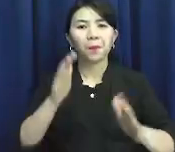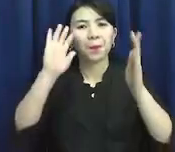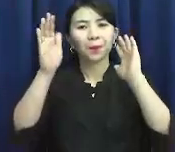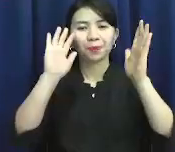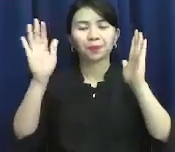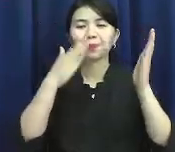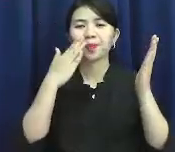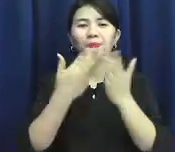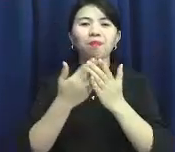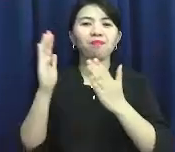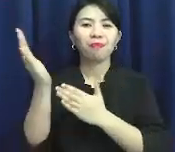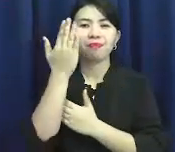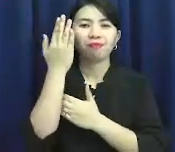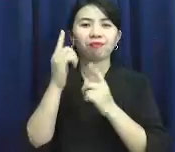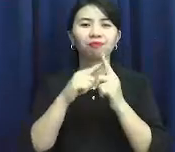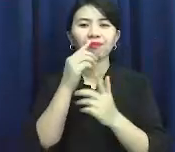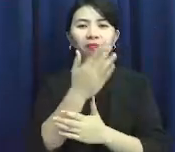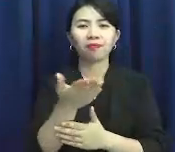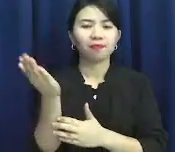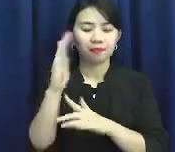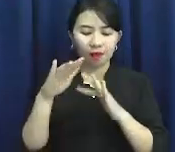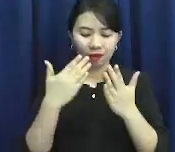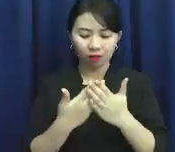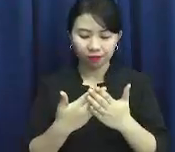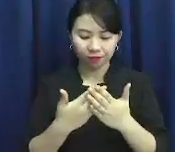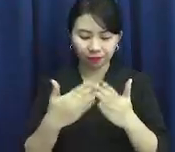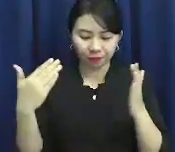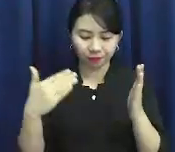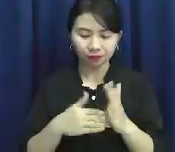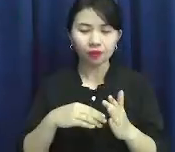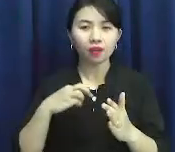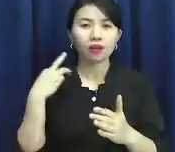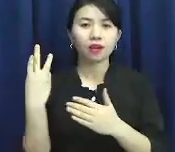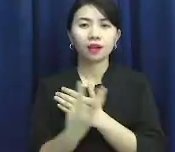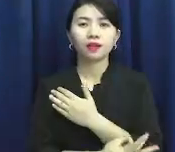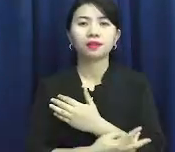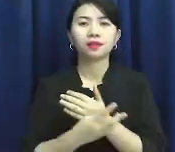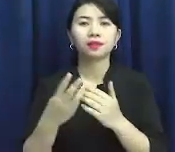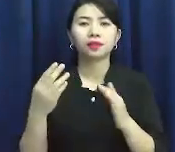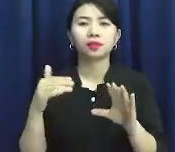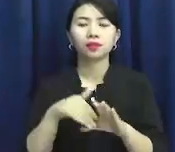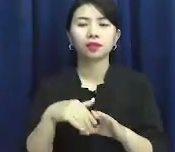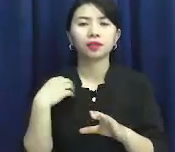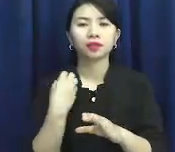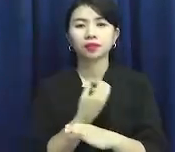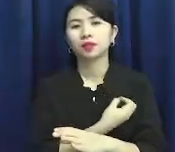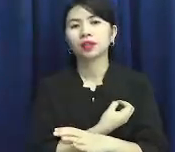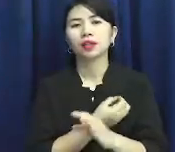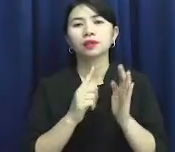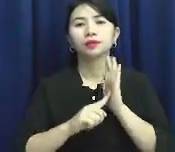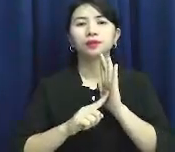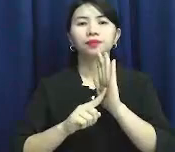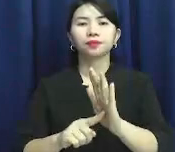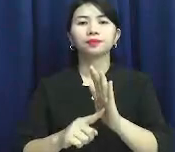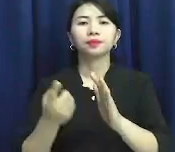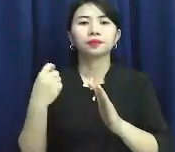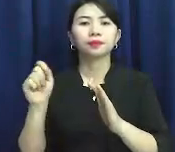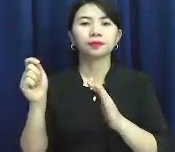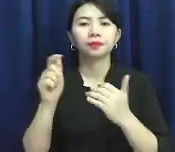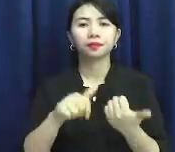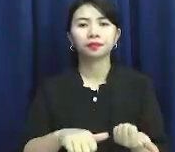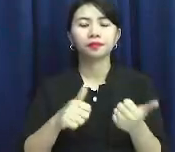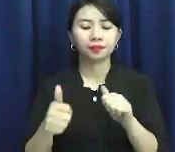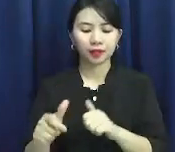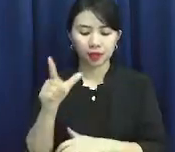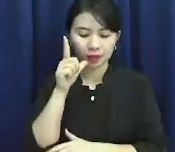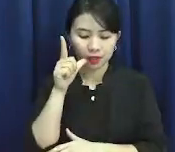All right, magandang tanghali po sa inyo lahat. Once again, welcome back on our favorite noontime show, The